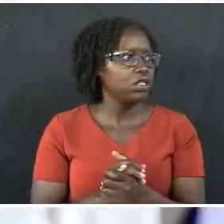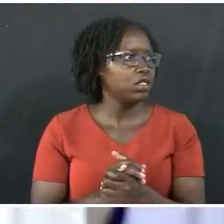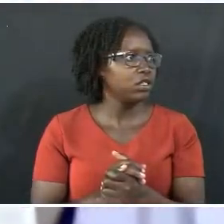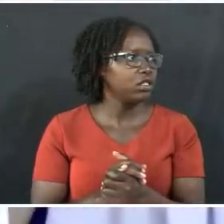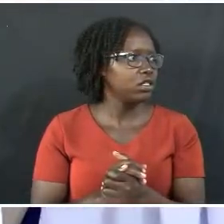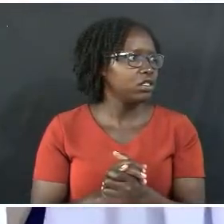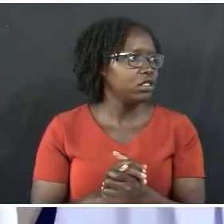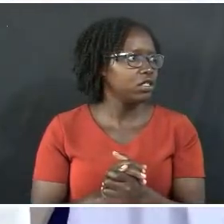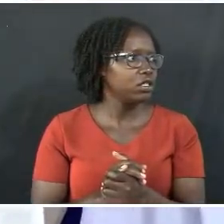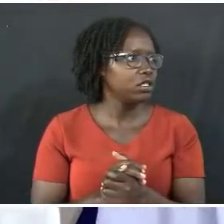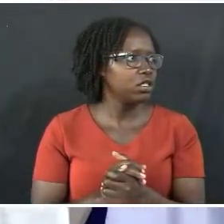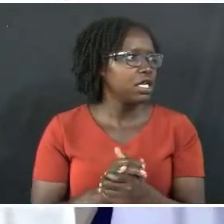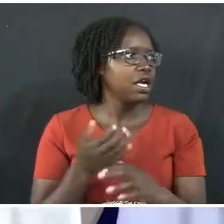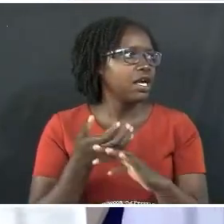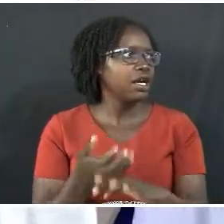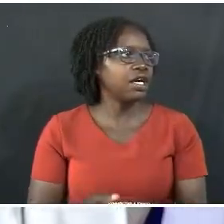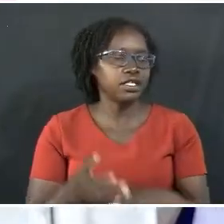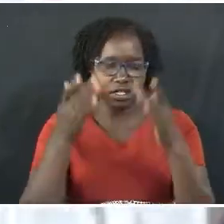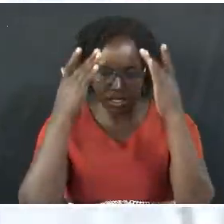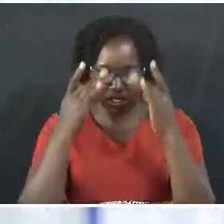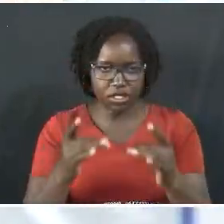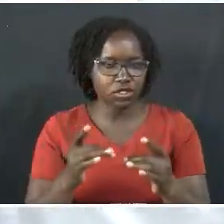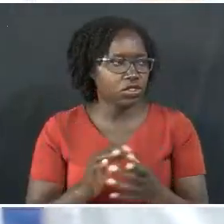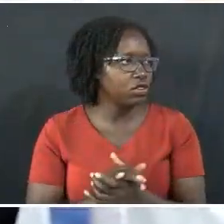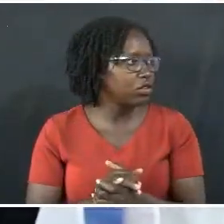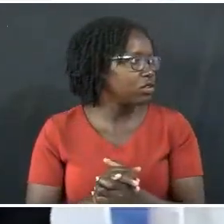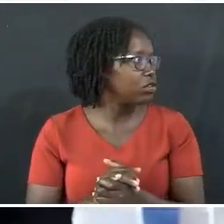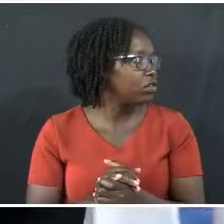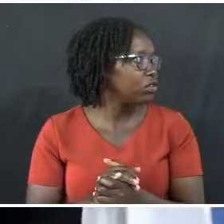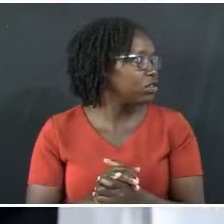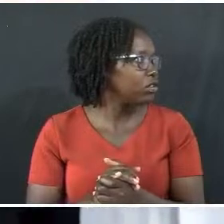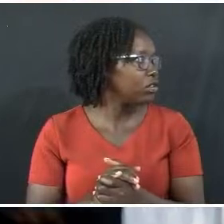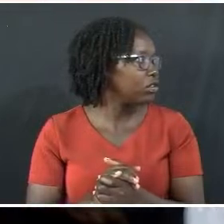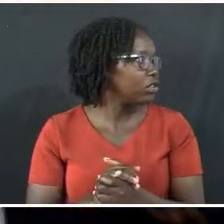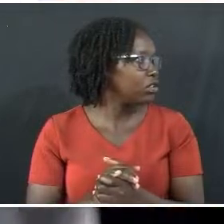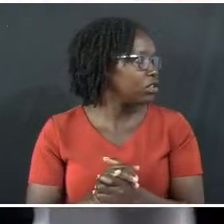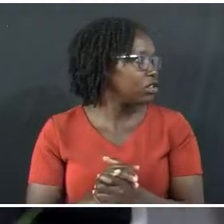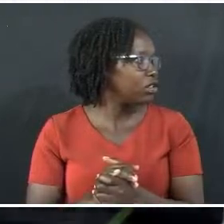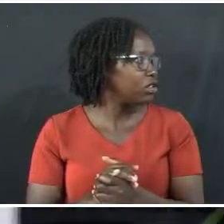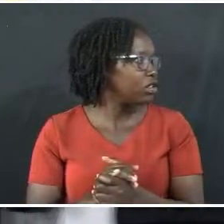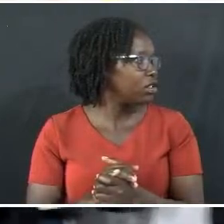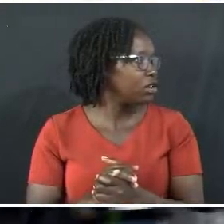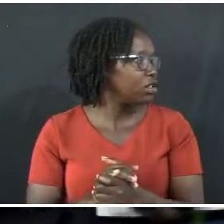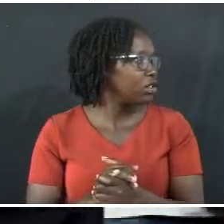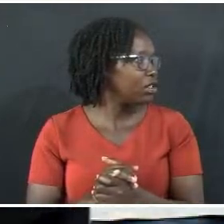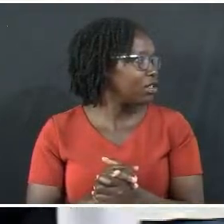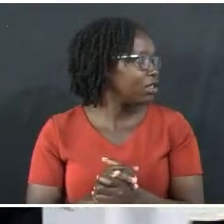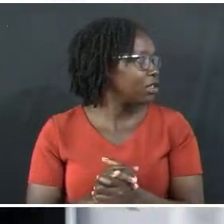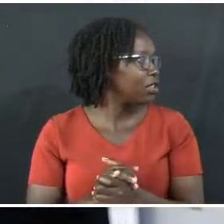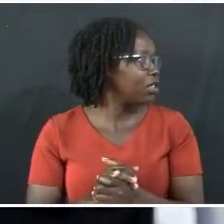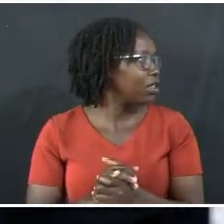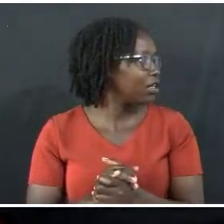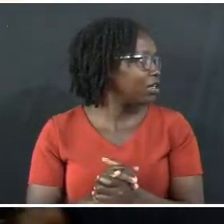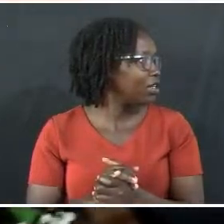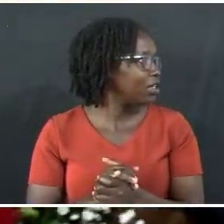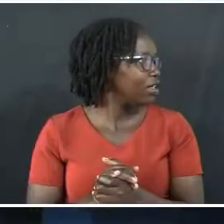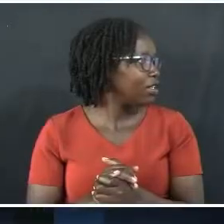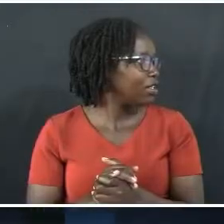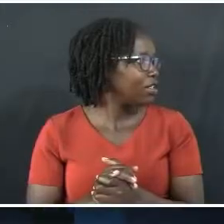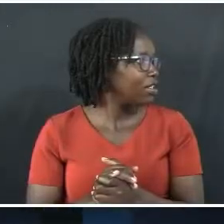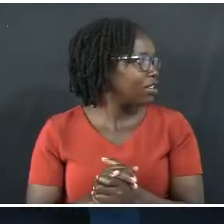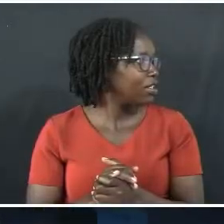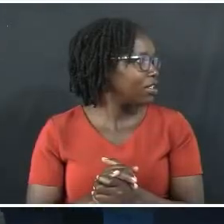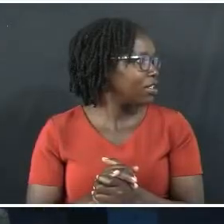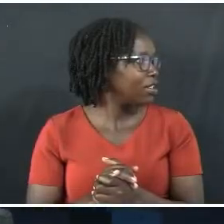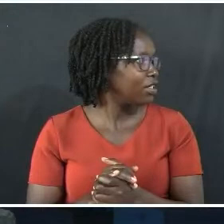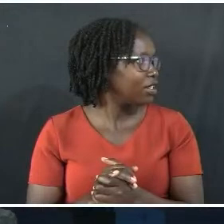It is a difficult decision, yes, I know. But if you can make this decision, you know,